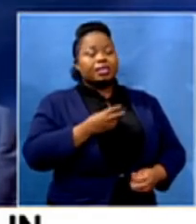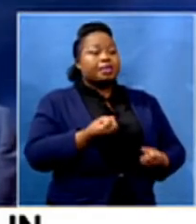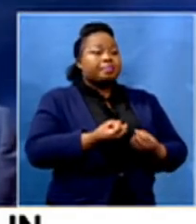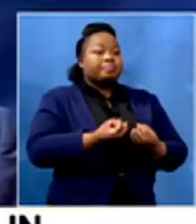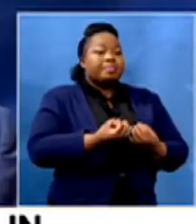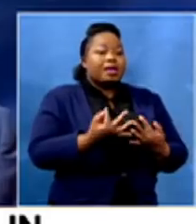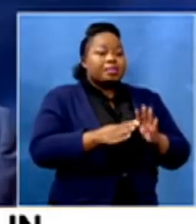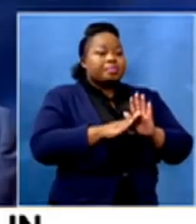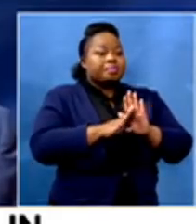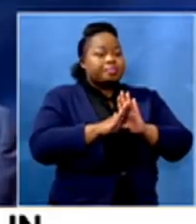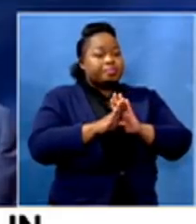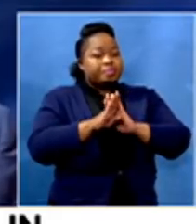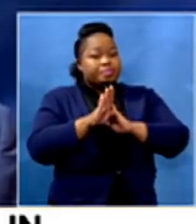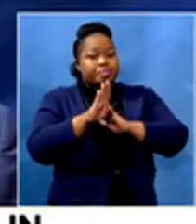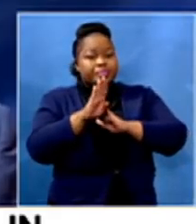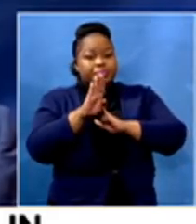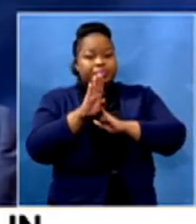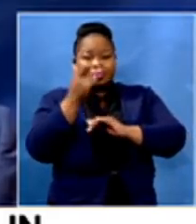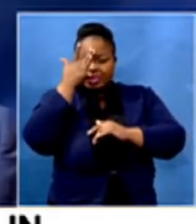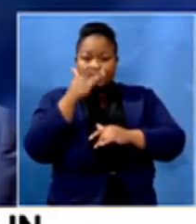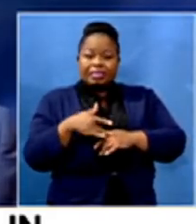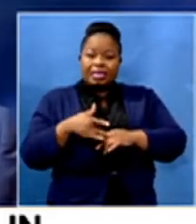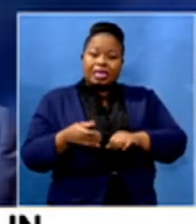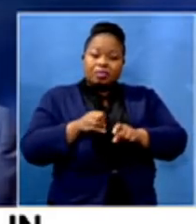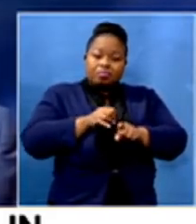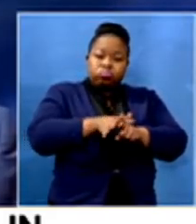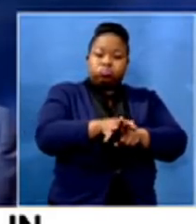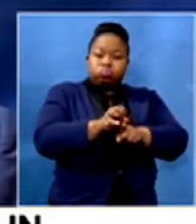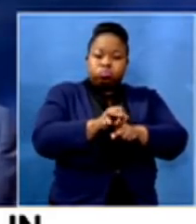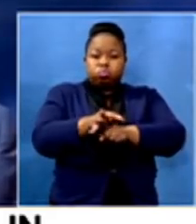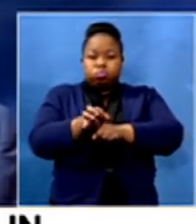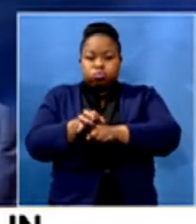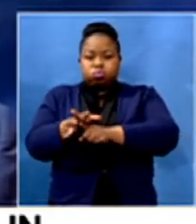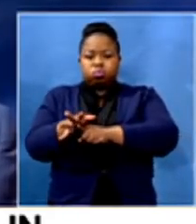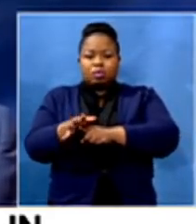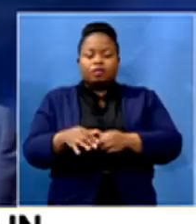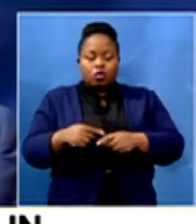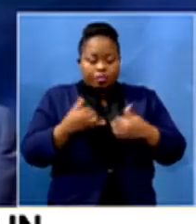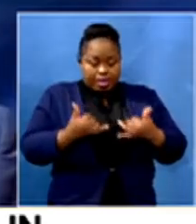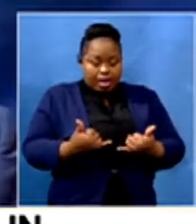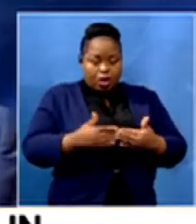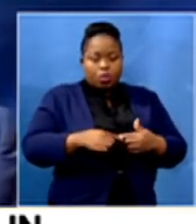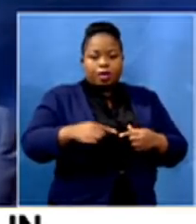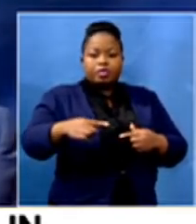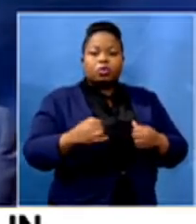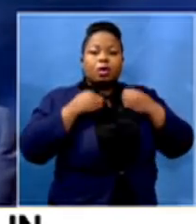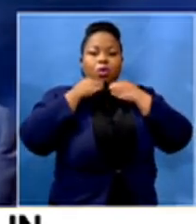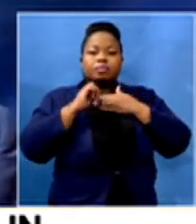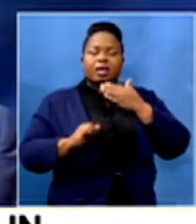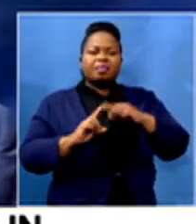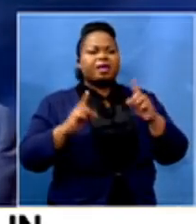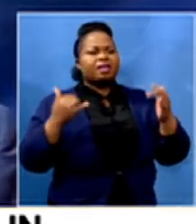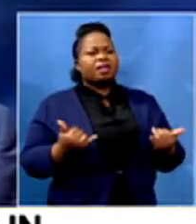infections. We're going to see a lot of deaths being reported. From now until August is a very difficult time. However, opening up casinos, opening